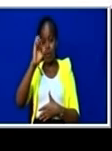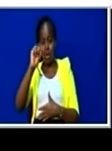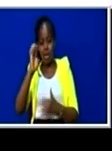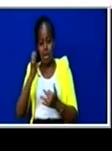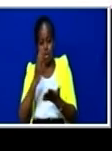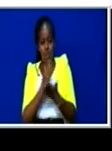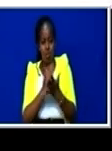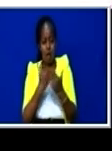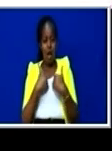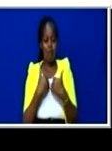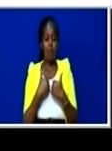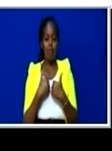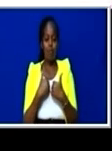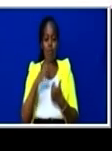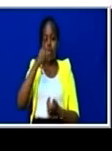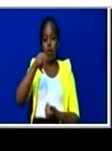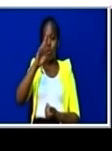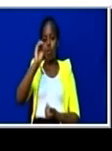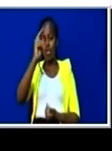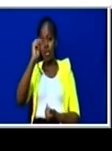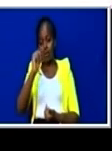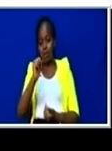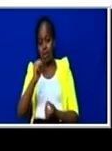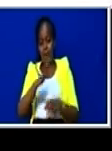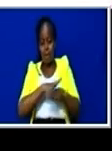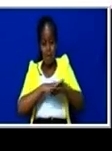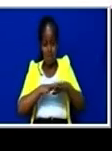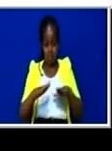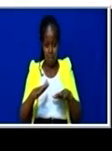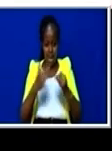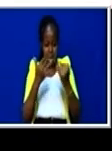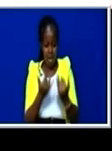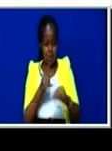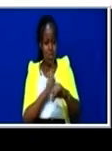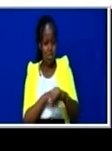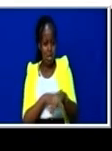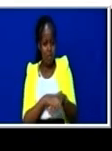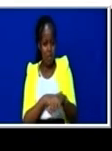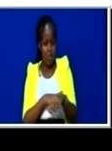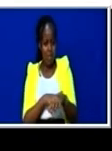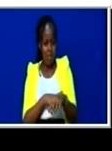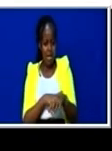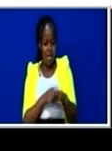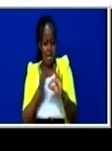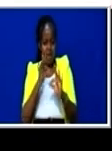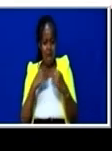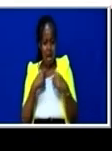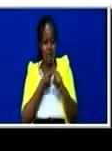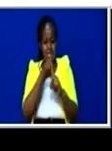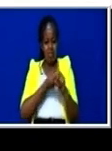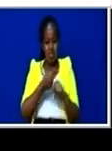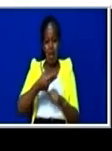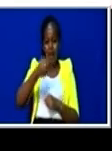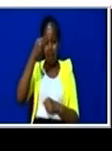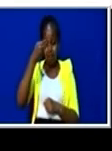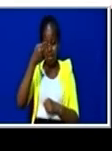has the protein layer. So when you expose this cell membrane to very high